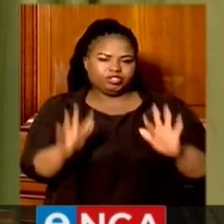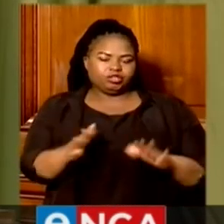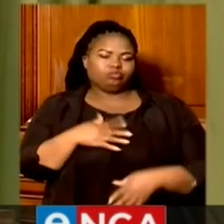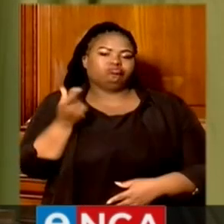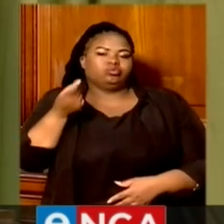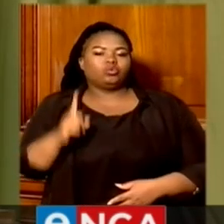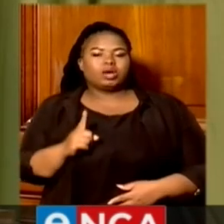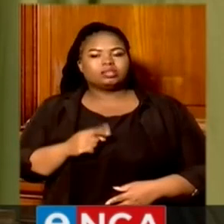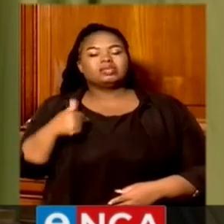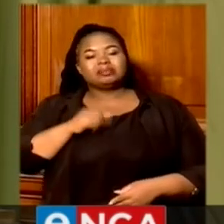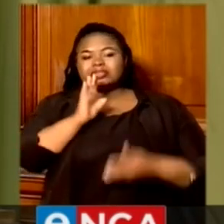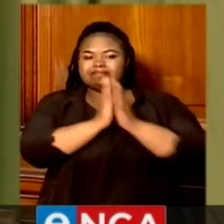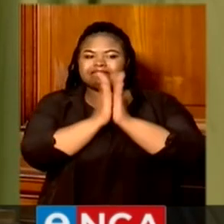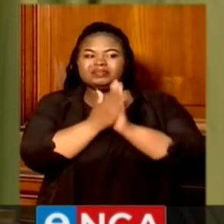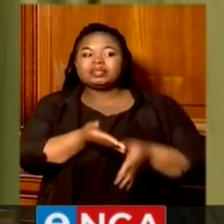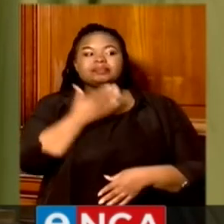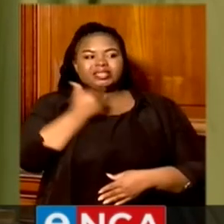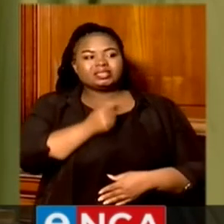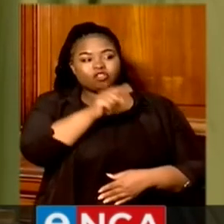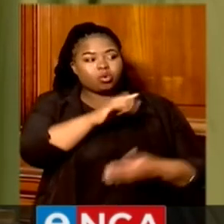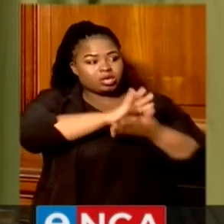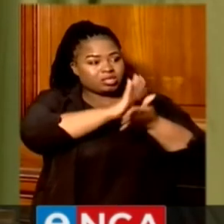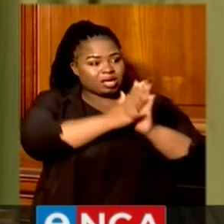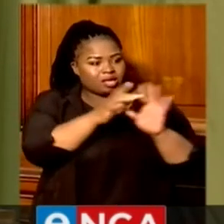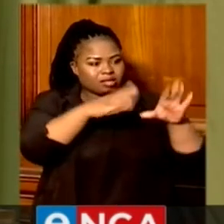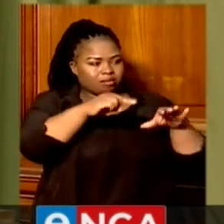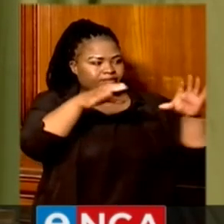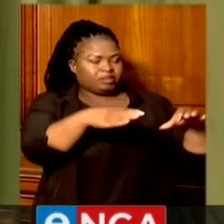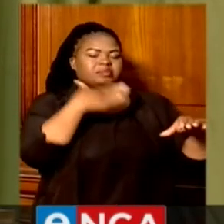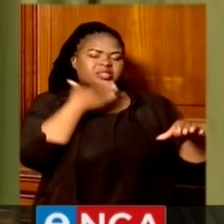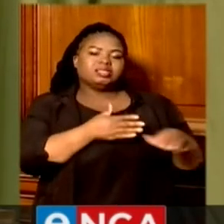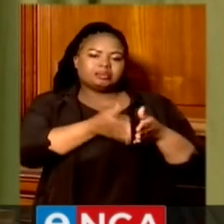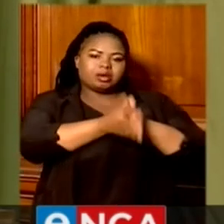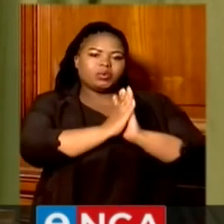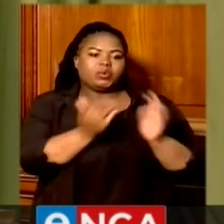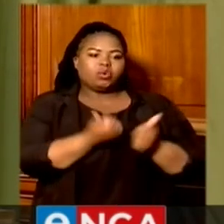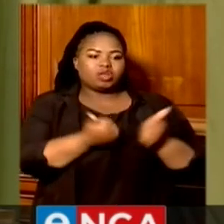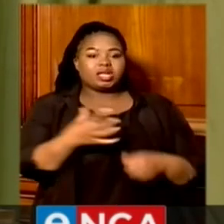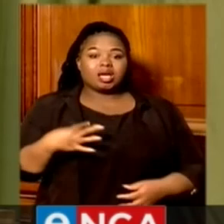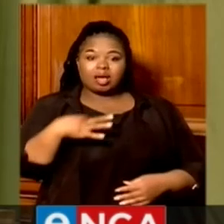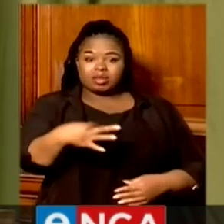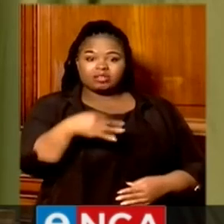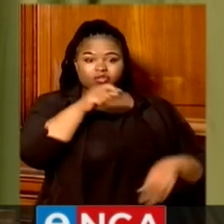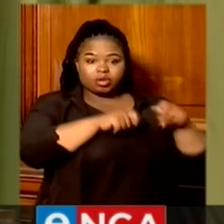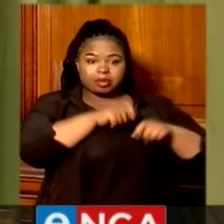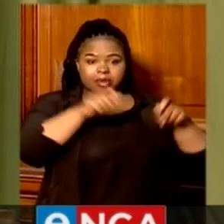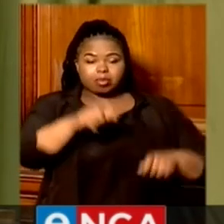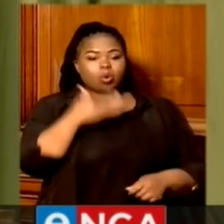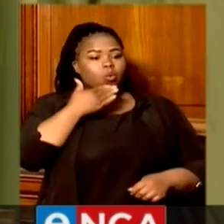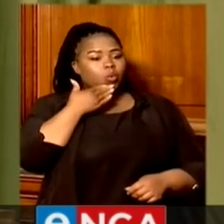njani, sengibacelile nabakwasasa ukuthi ngiyacela ukuthi impela nje ama-application wabantu lawa